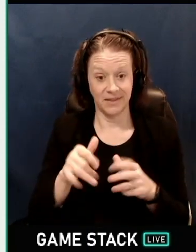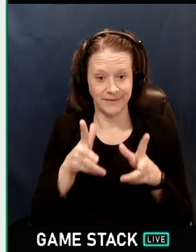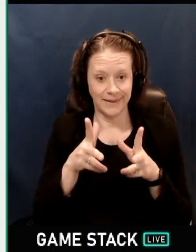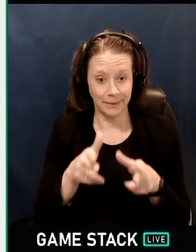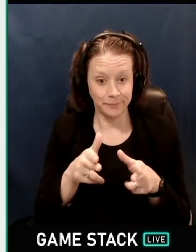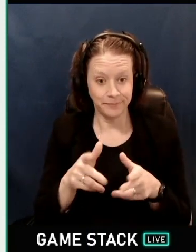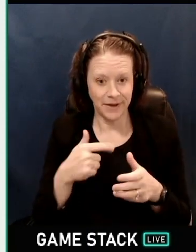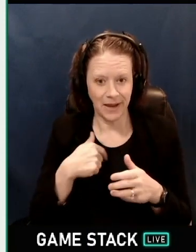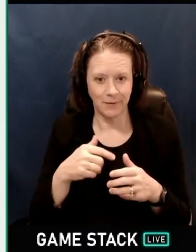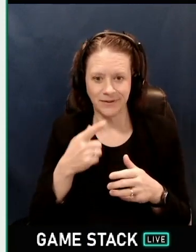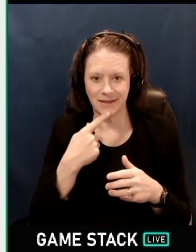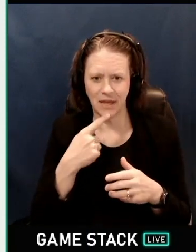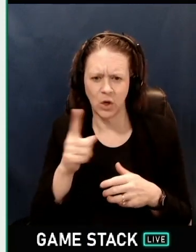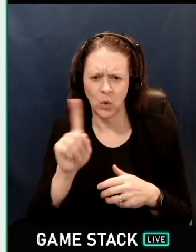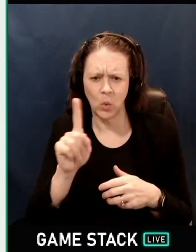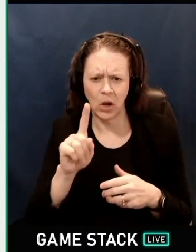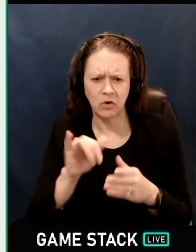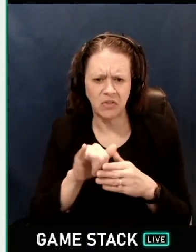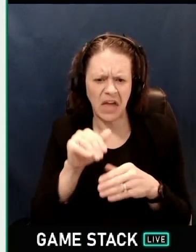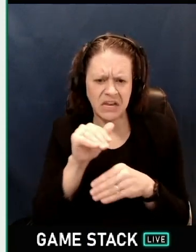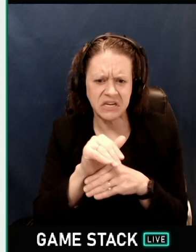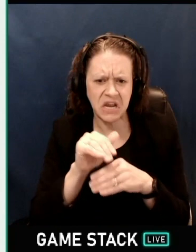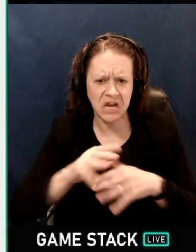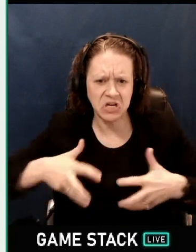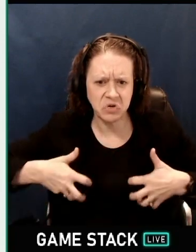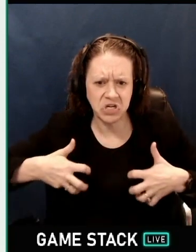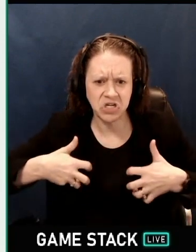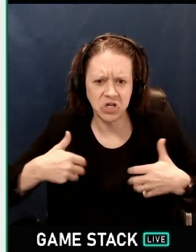Night Creature? Let's play that.